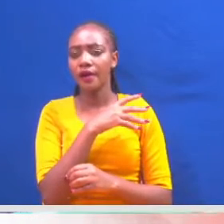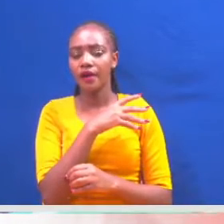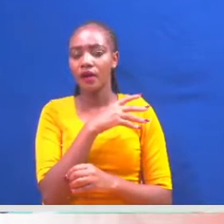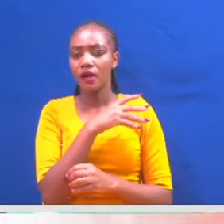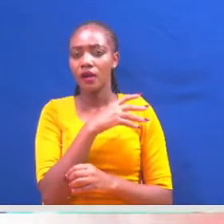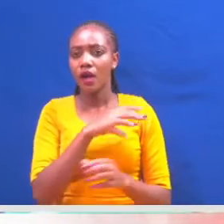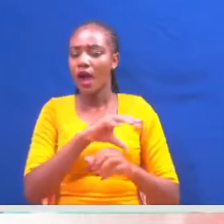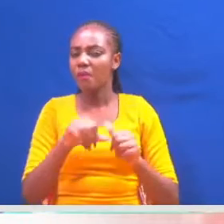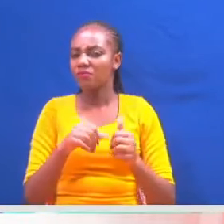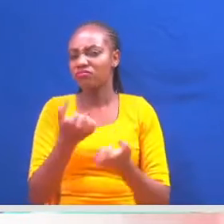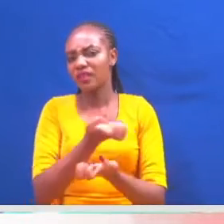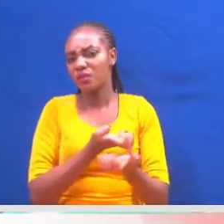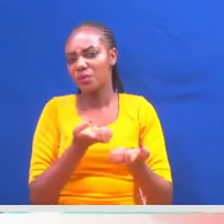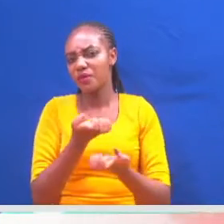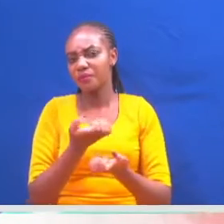matters to do with the economy